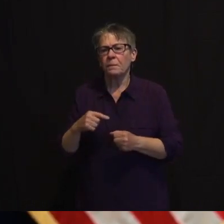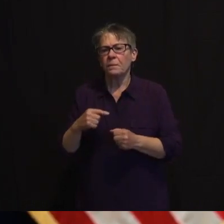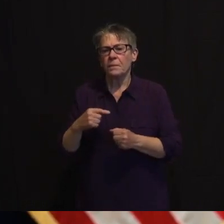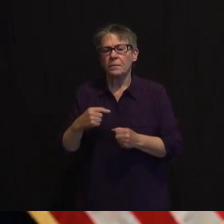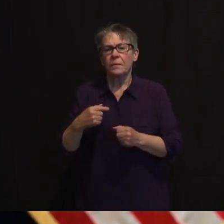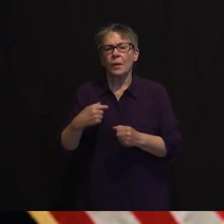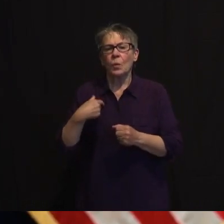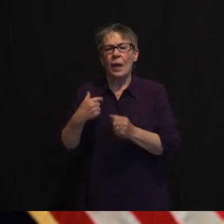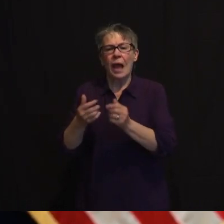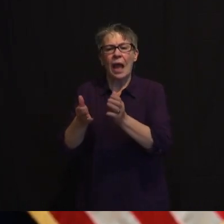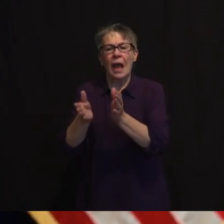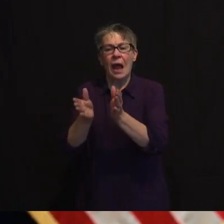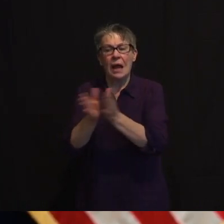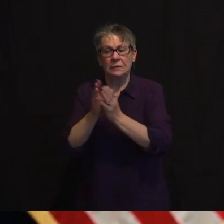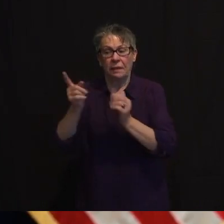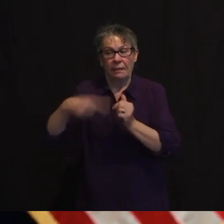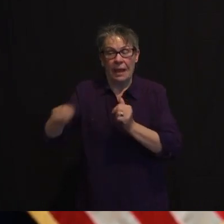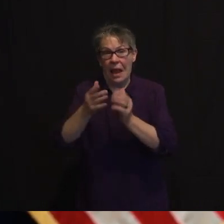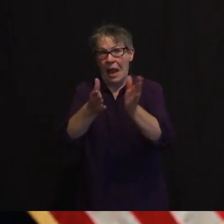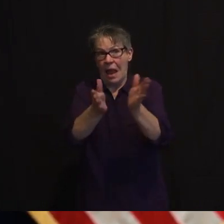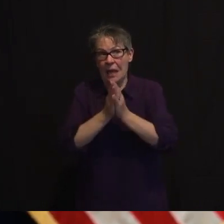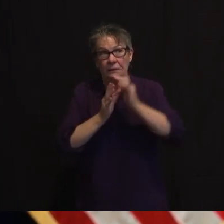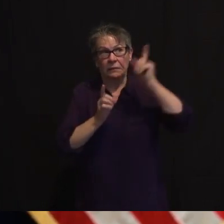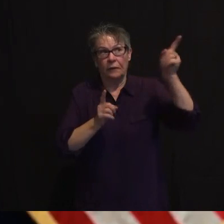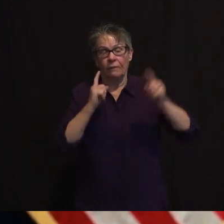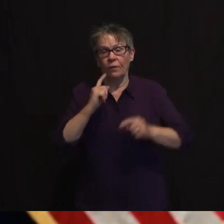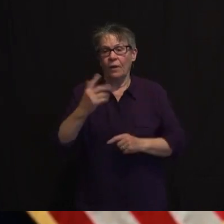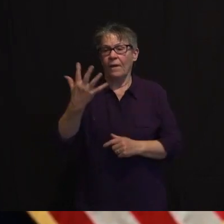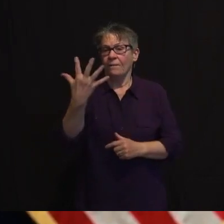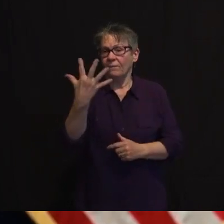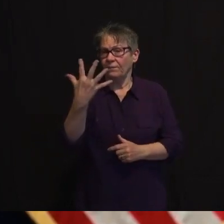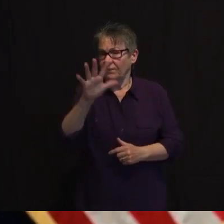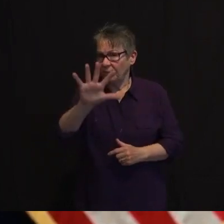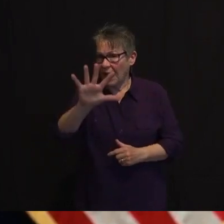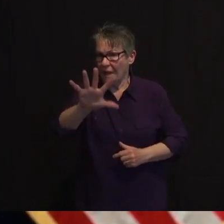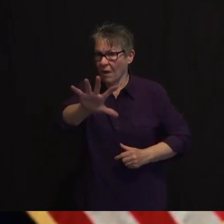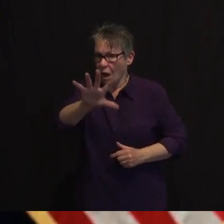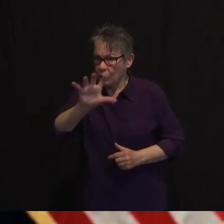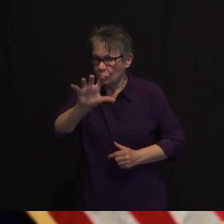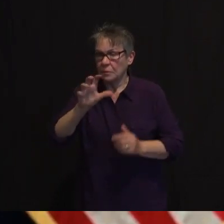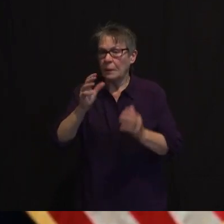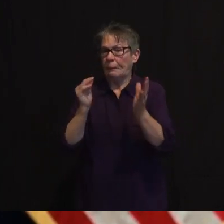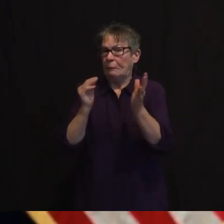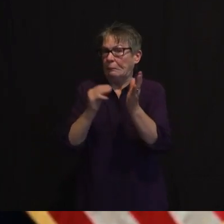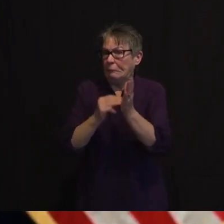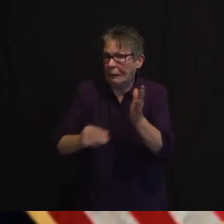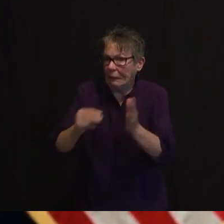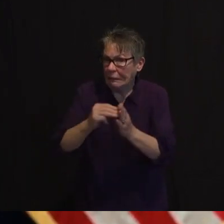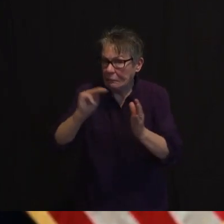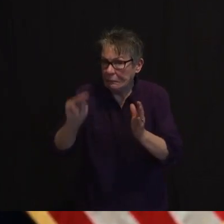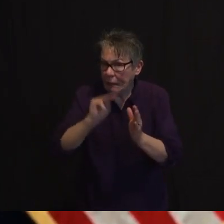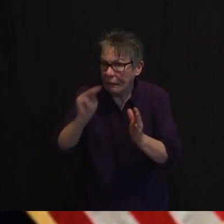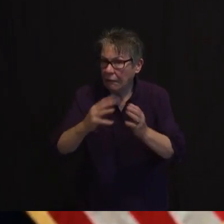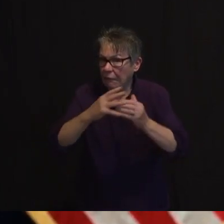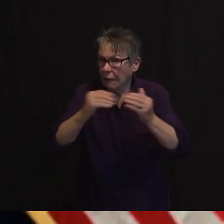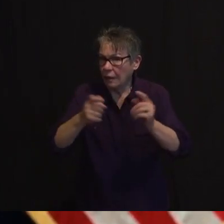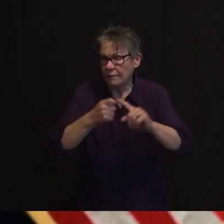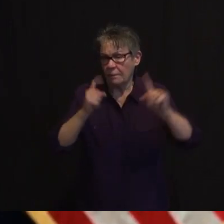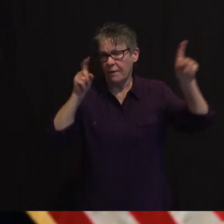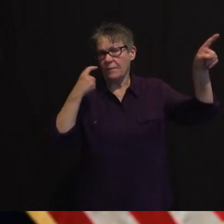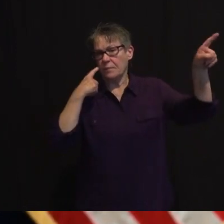direct federal cash assistance for states, among other topics we discussed. We discussed veterans' homes, as you can